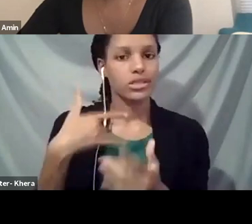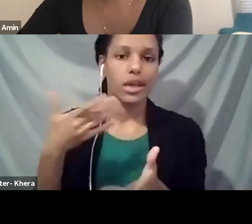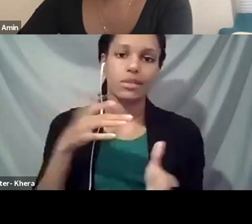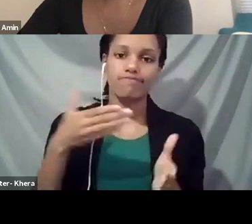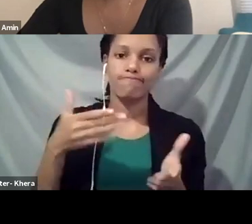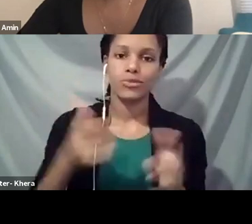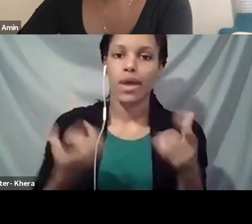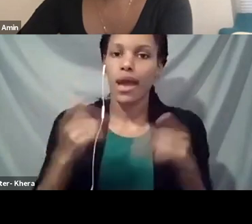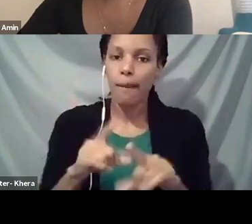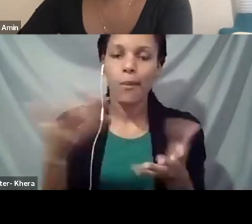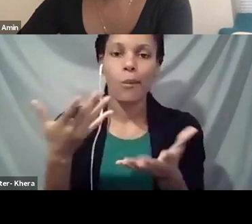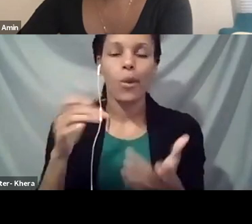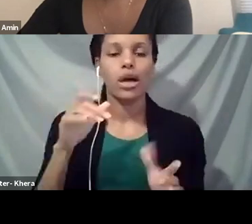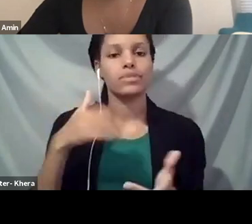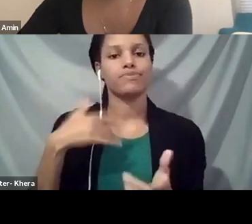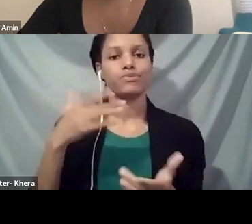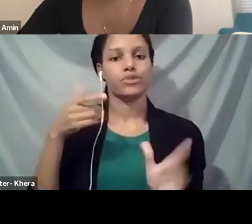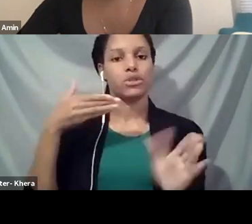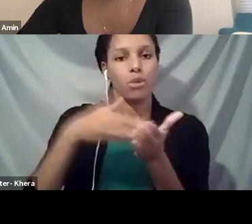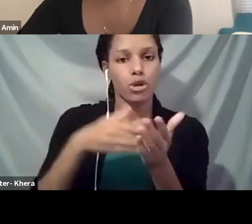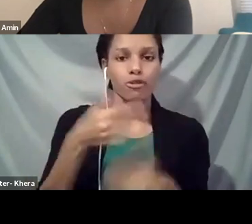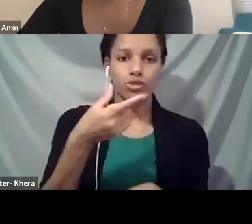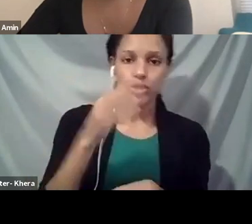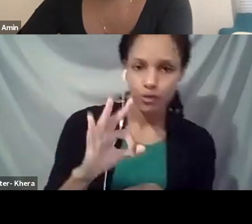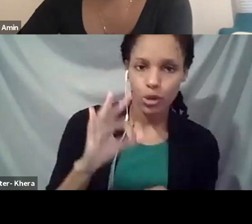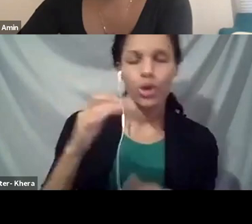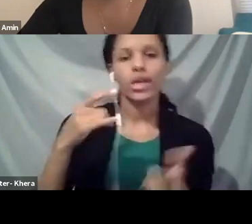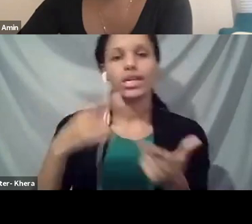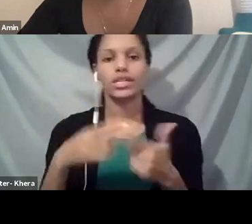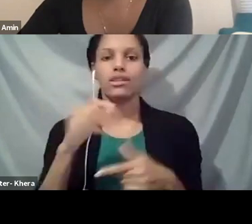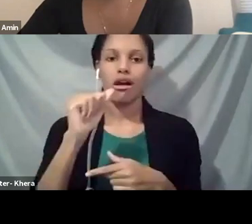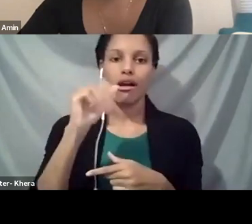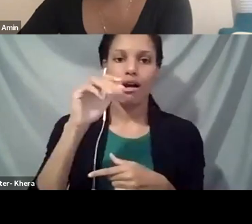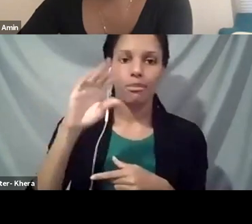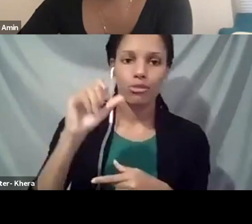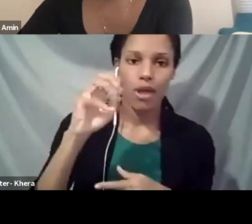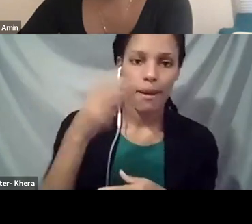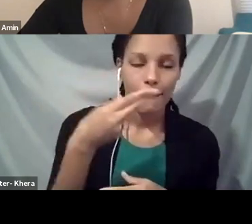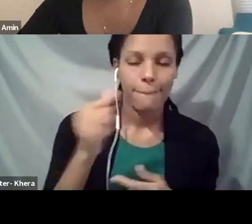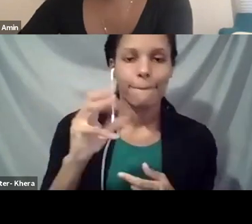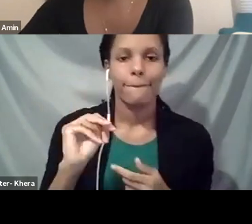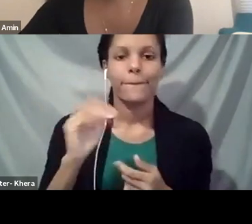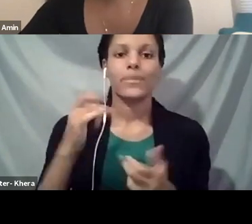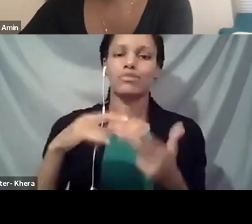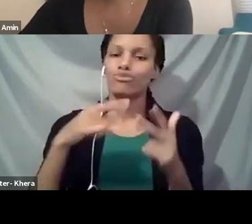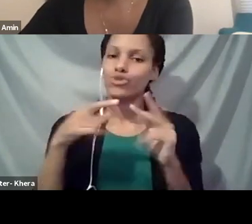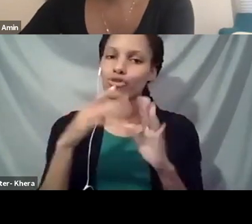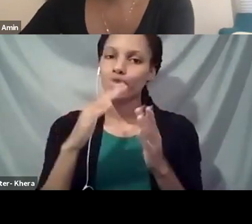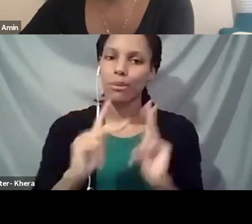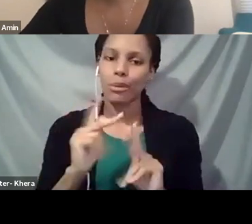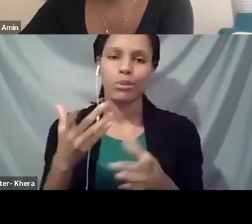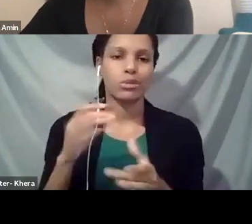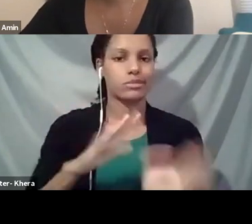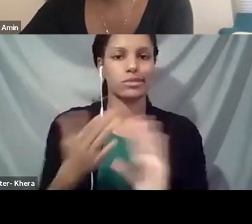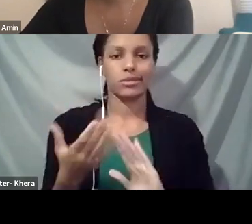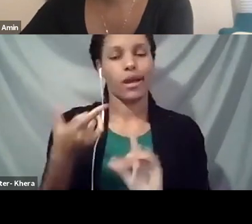Taylor, Ahmaud Arbery, Tawny McDade, and many other innocent Black lives, which took place over the summer in the midst of a